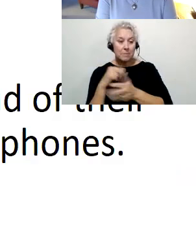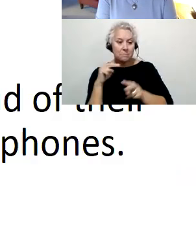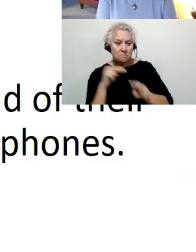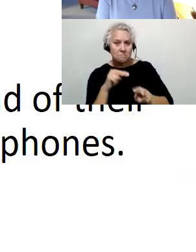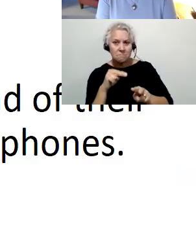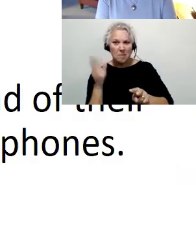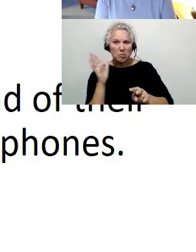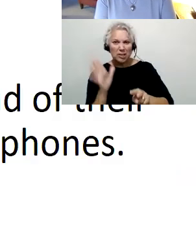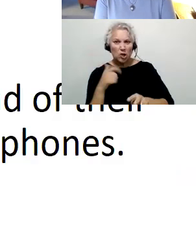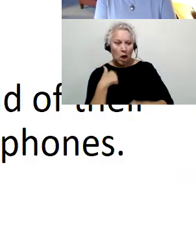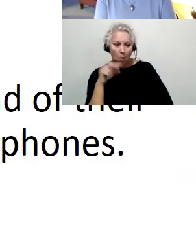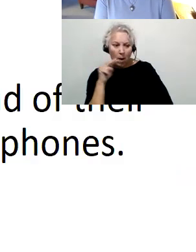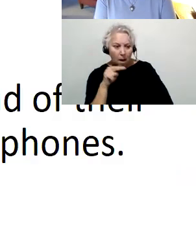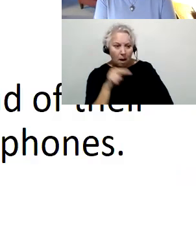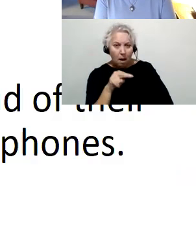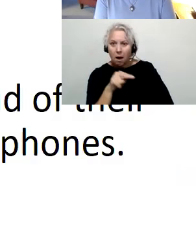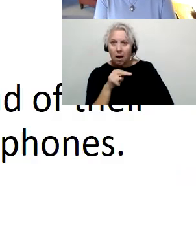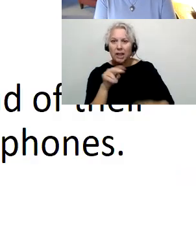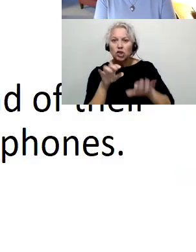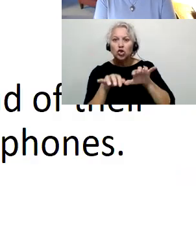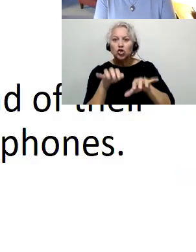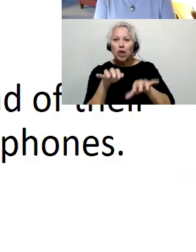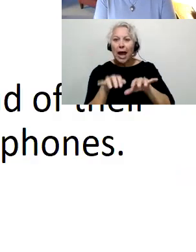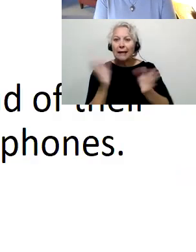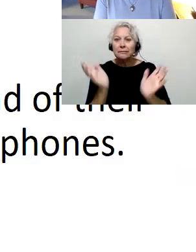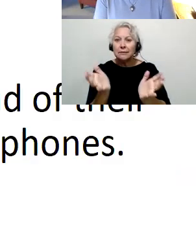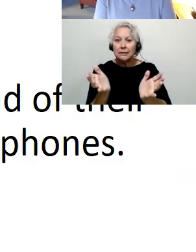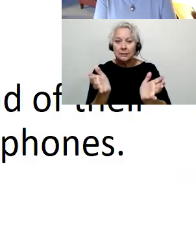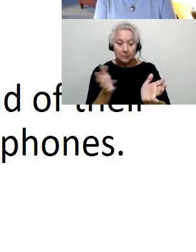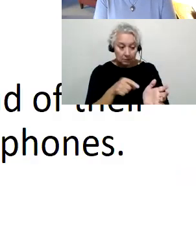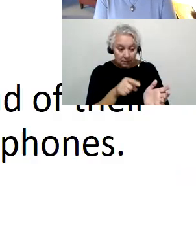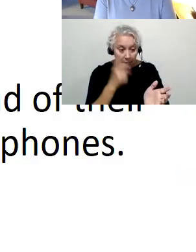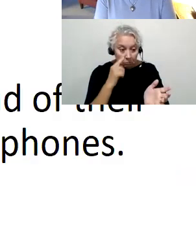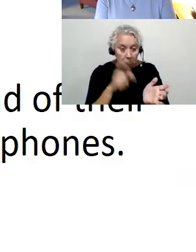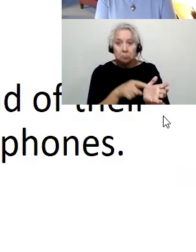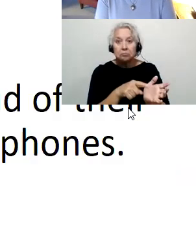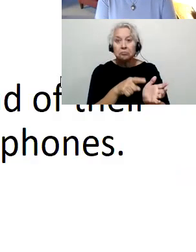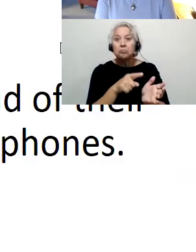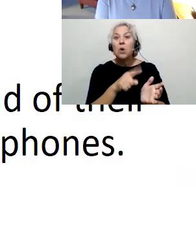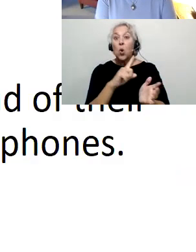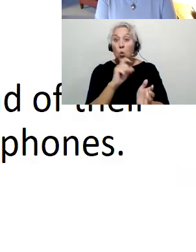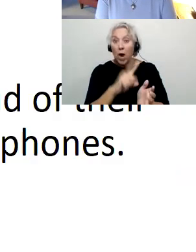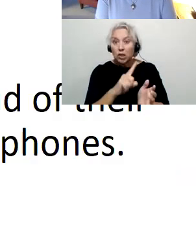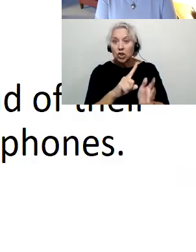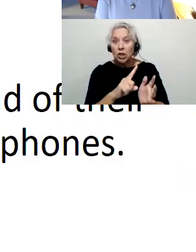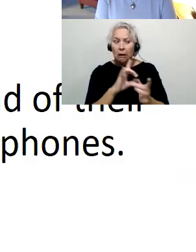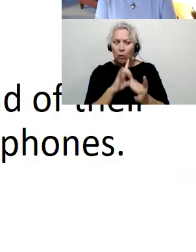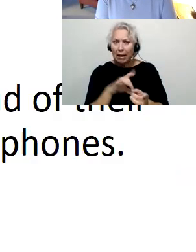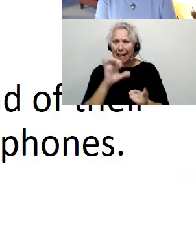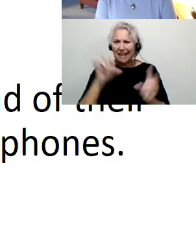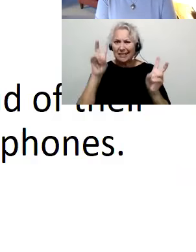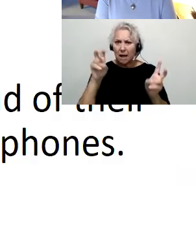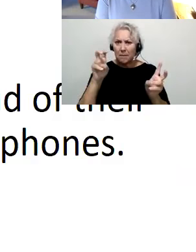the presenter, in monitoring those chats, and we will try to take them as they come and as they are relevant with the